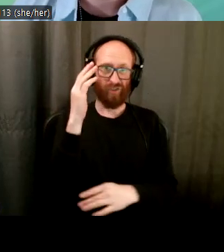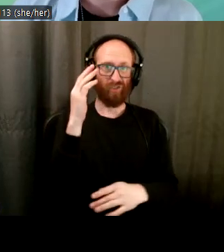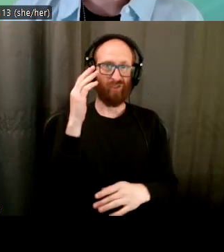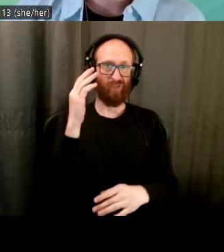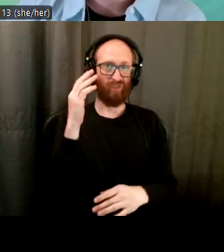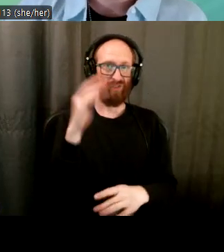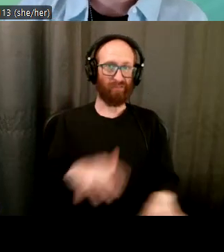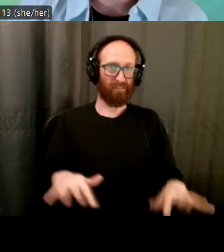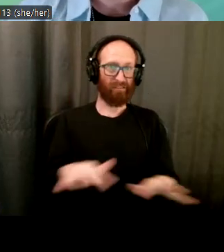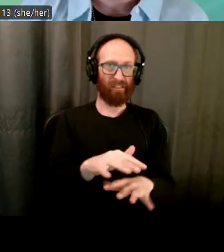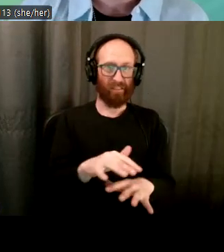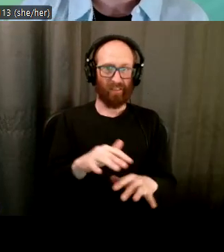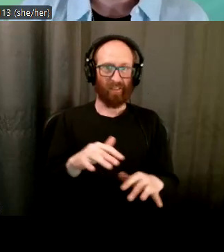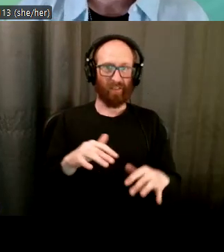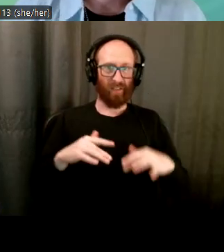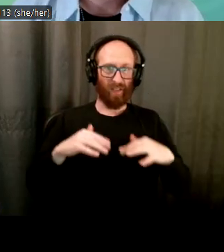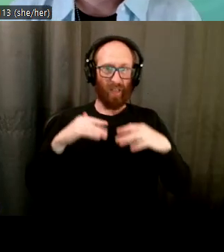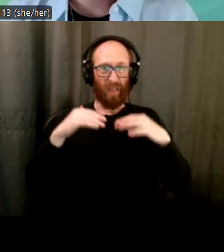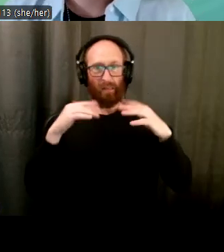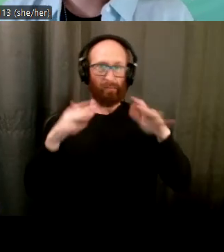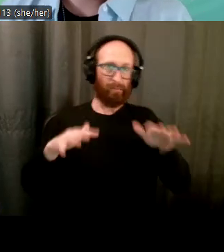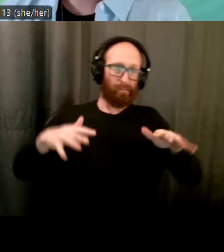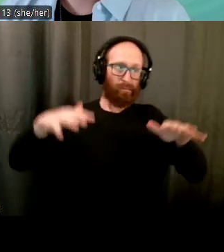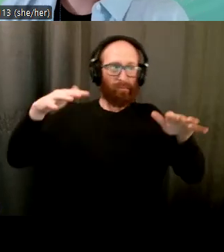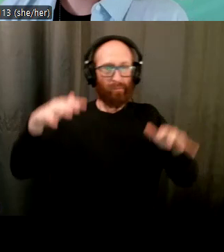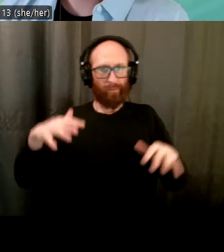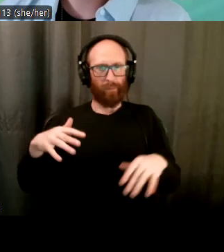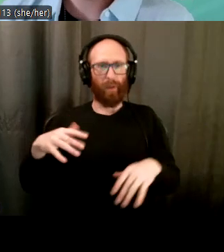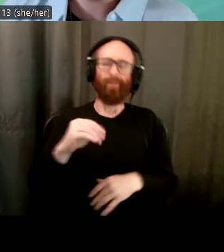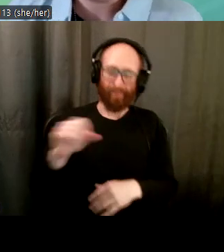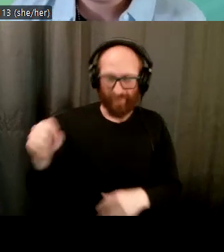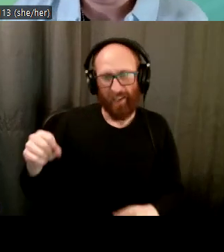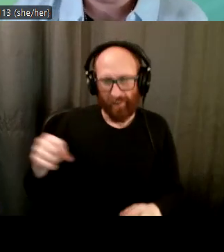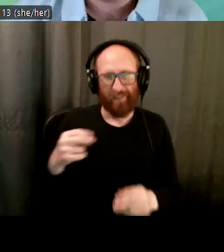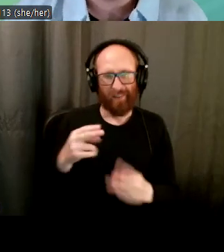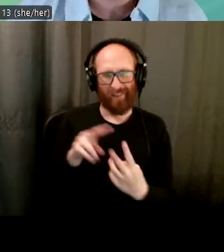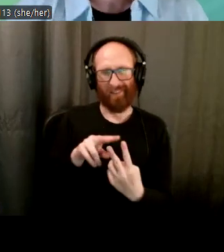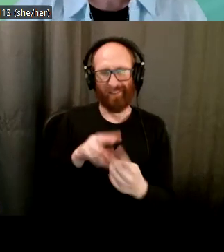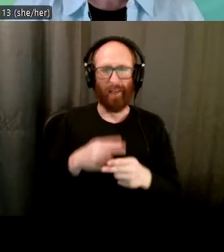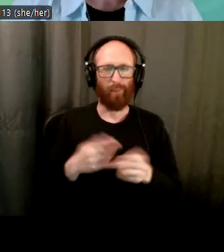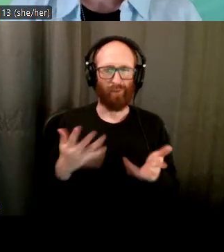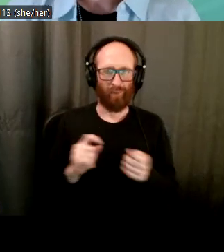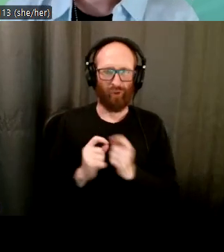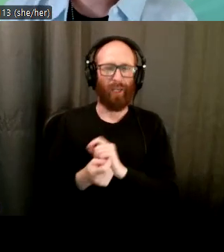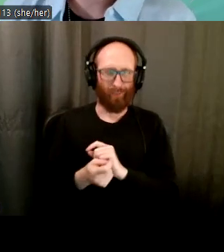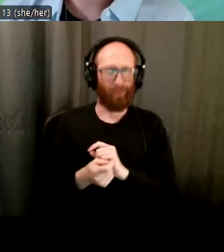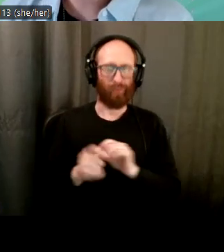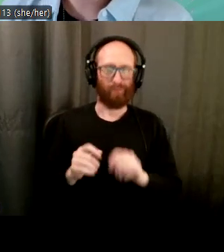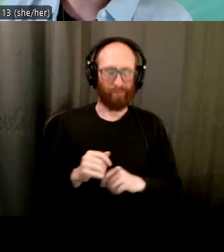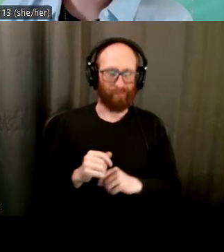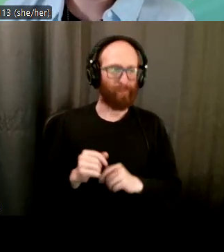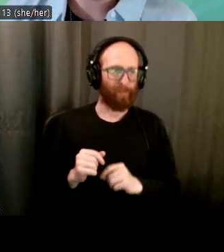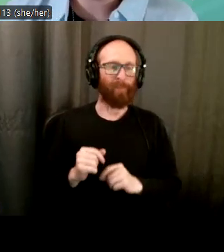from elementary to middle school. And yes, these names have been changed. So